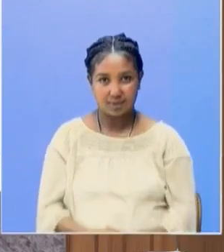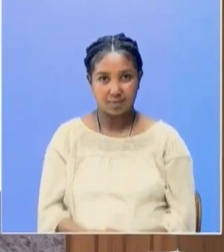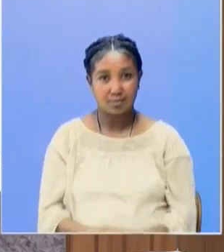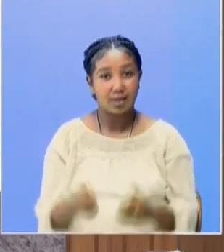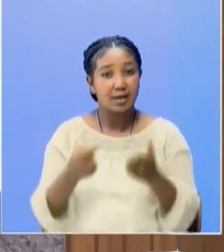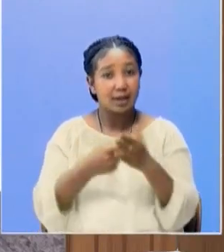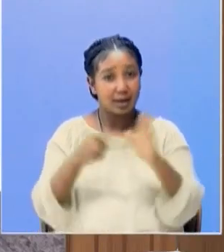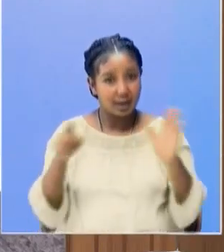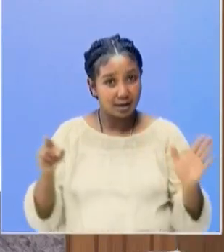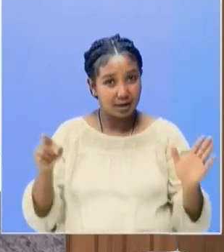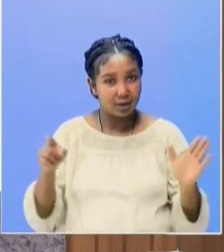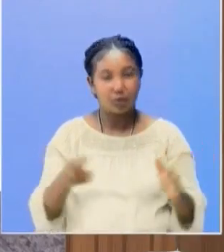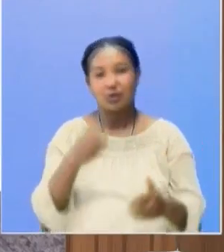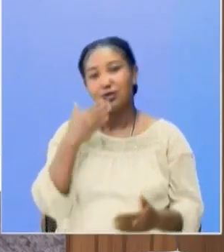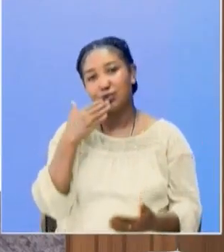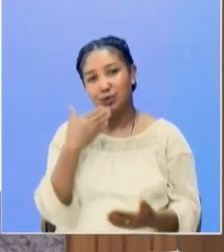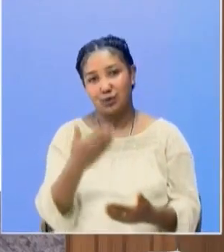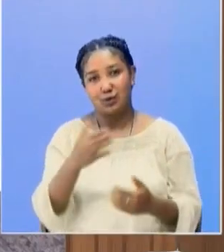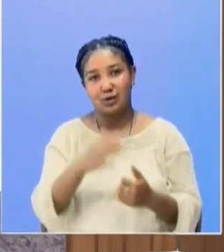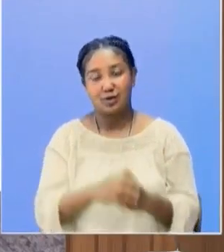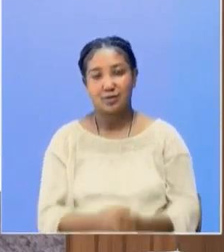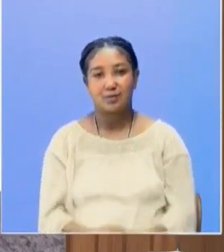it clear? Good.